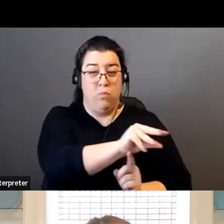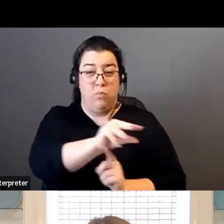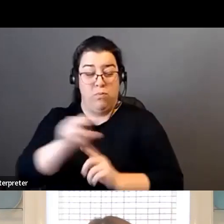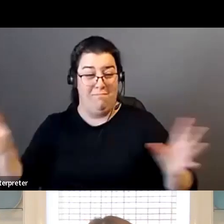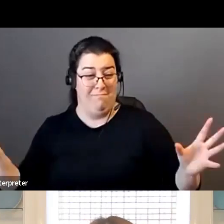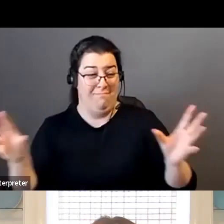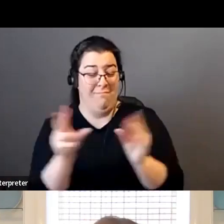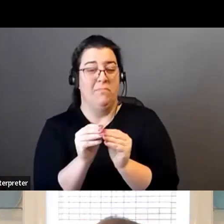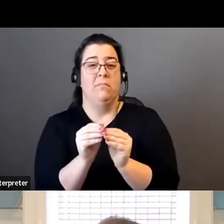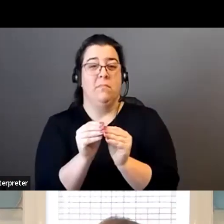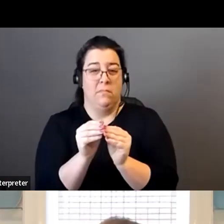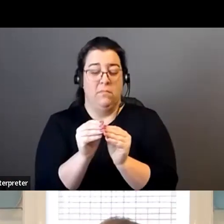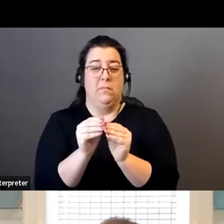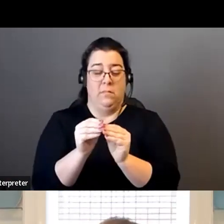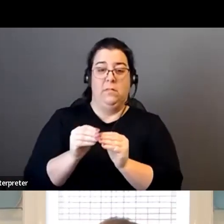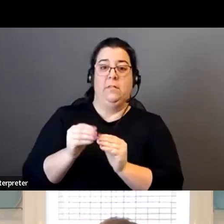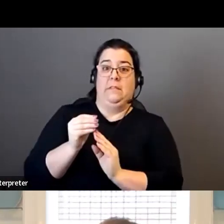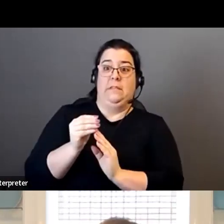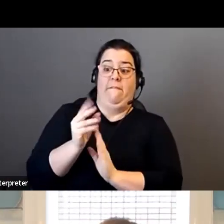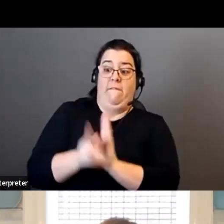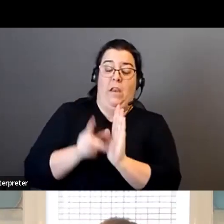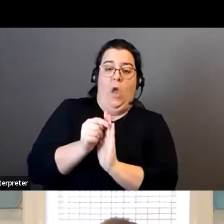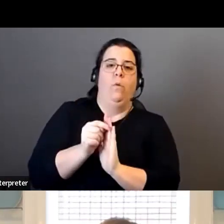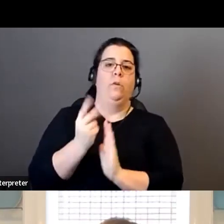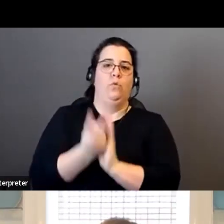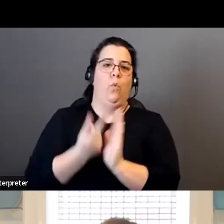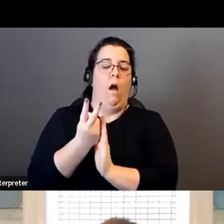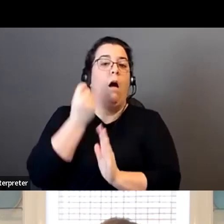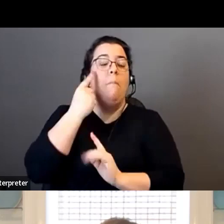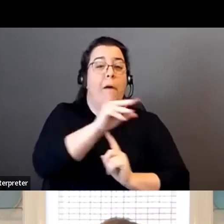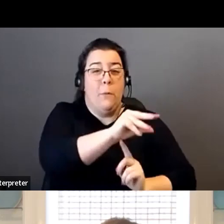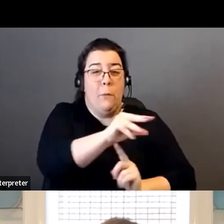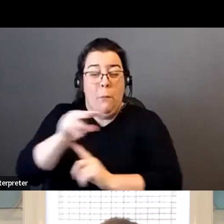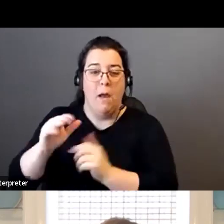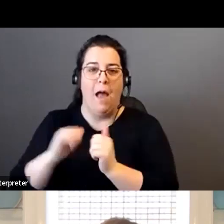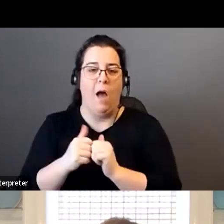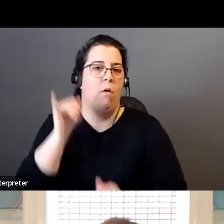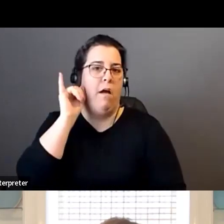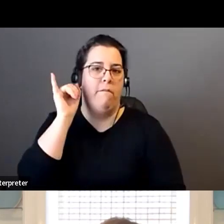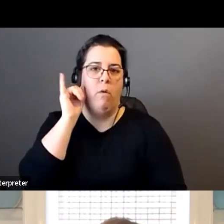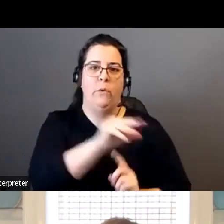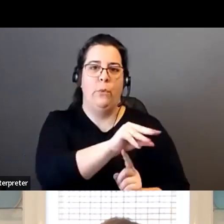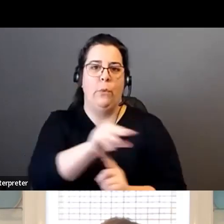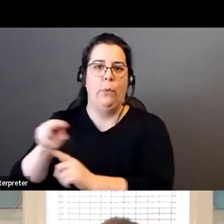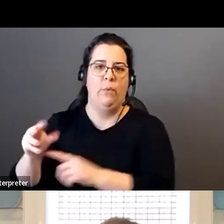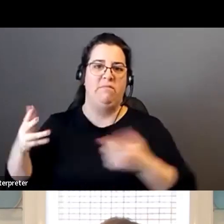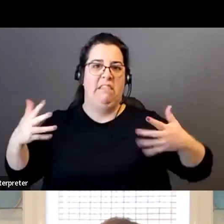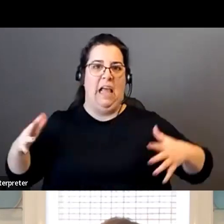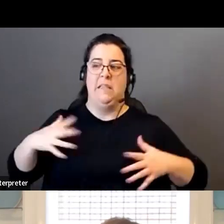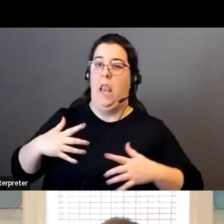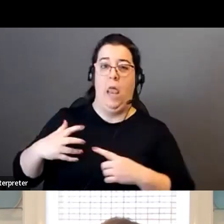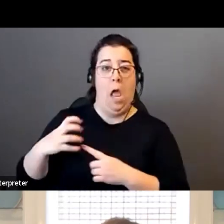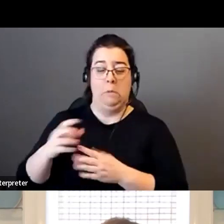Okay. Now, there is a software out there that you can, I think, purchase online